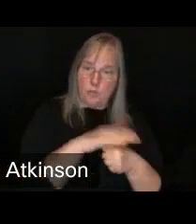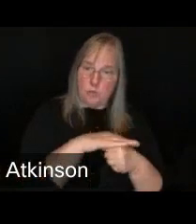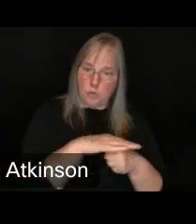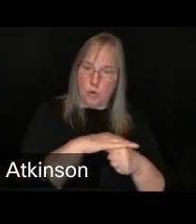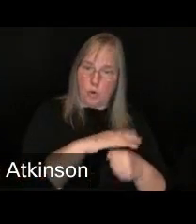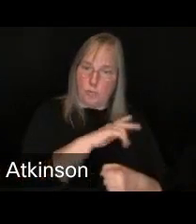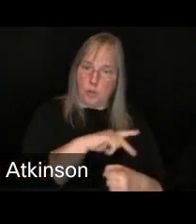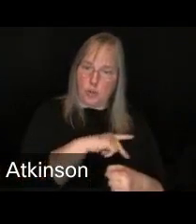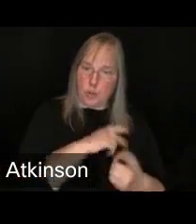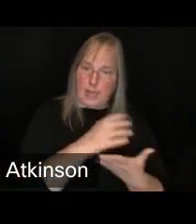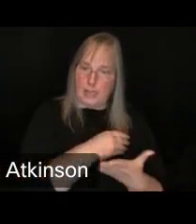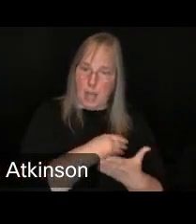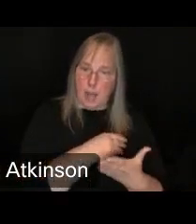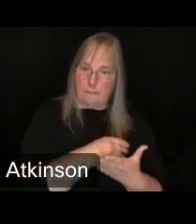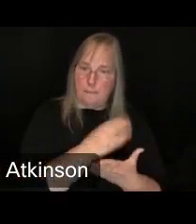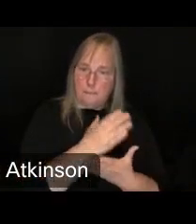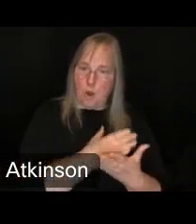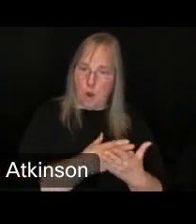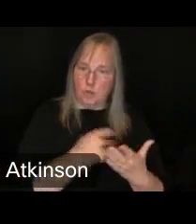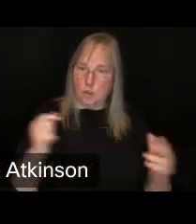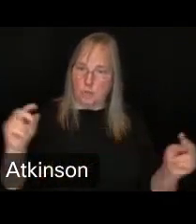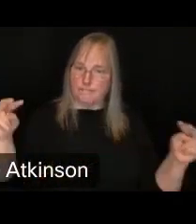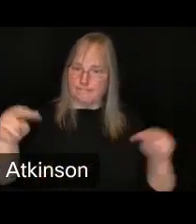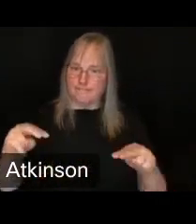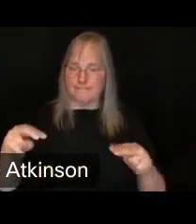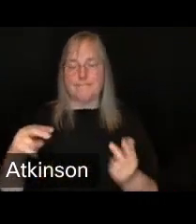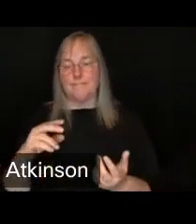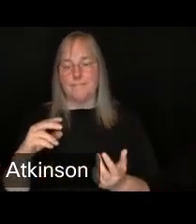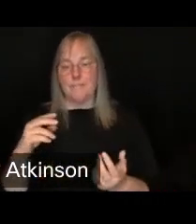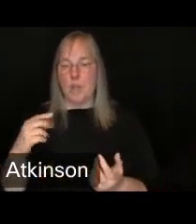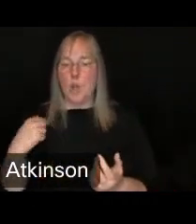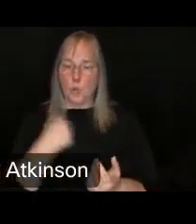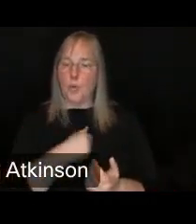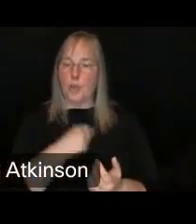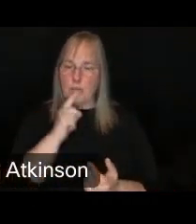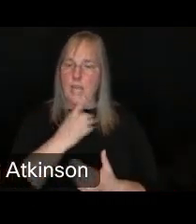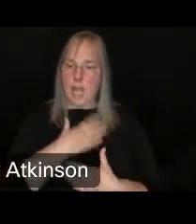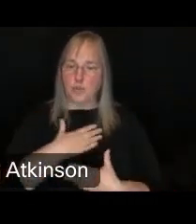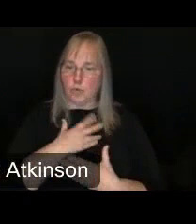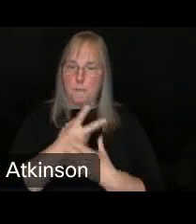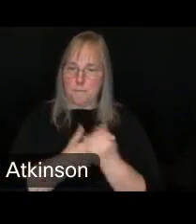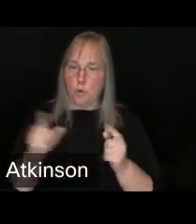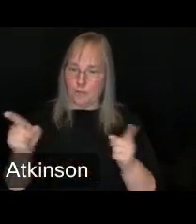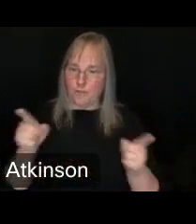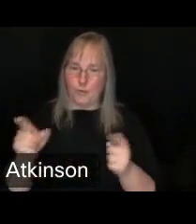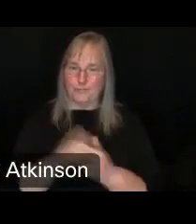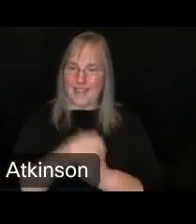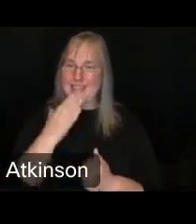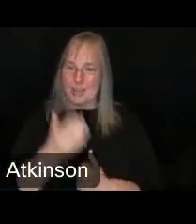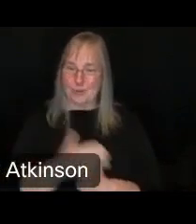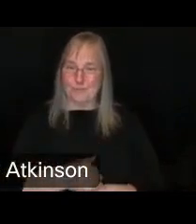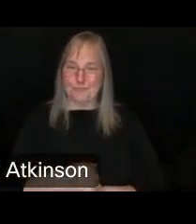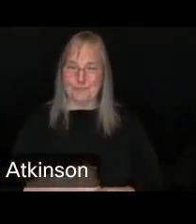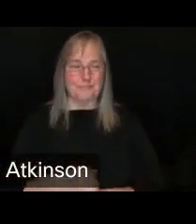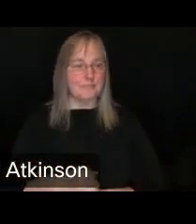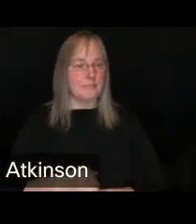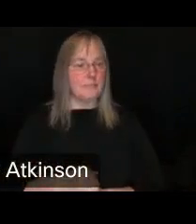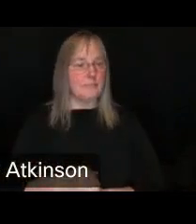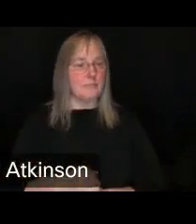income part on that. So we really enjoy both of you. Thank you.